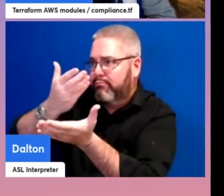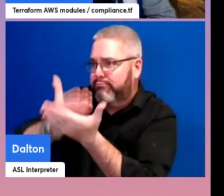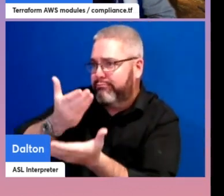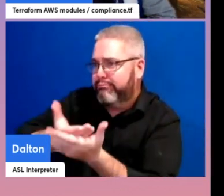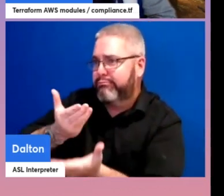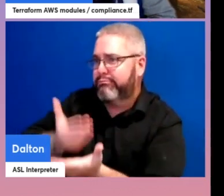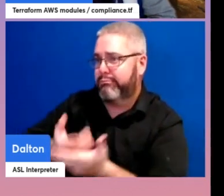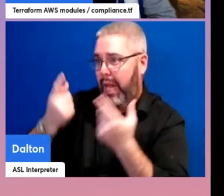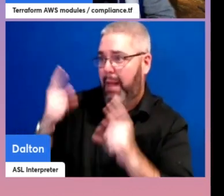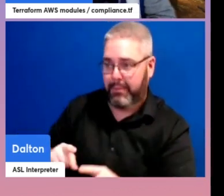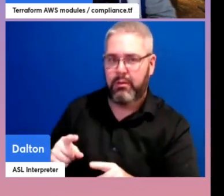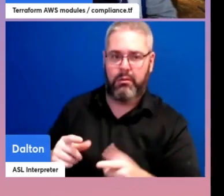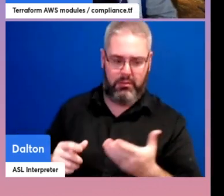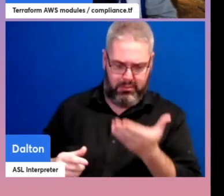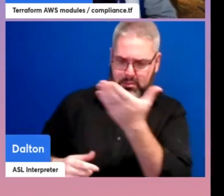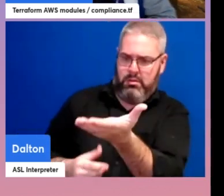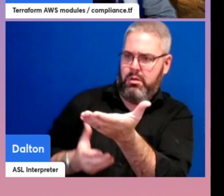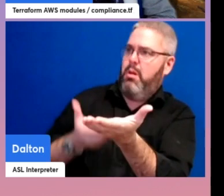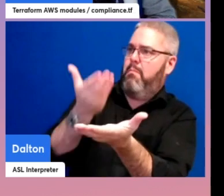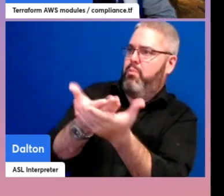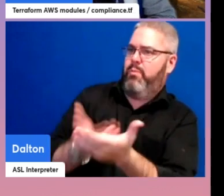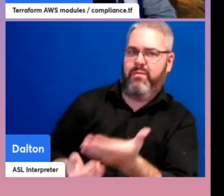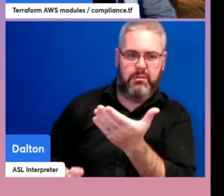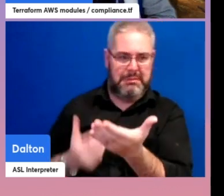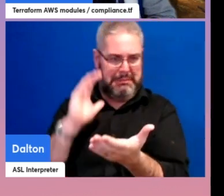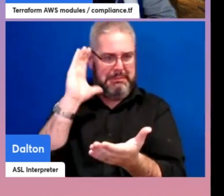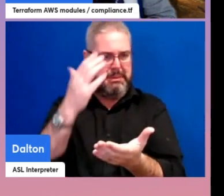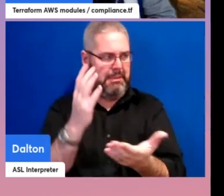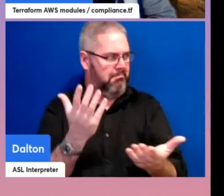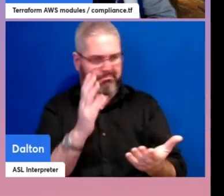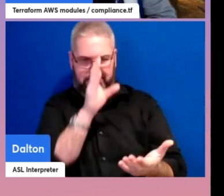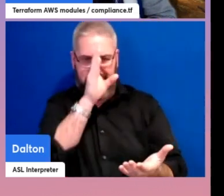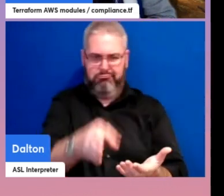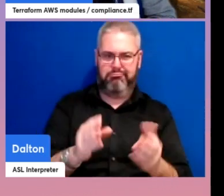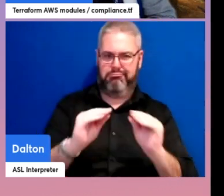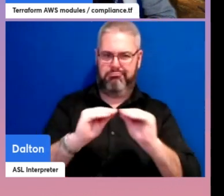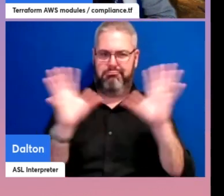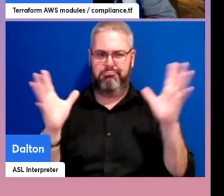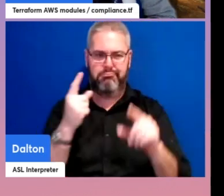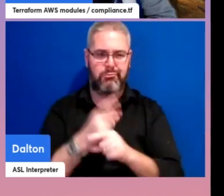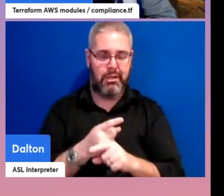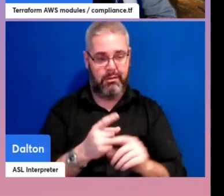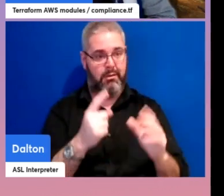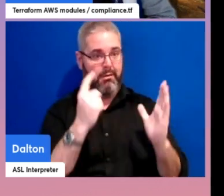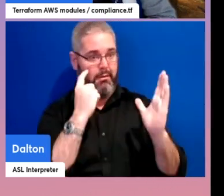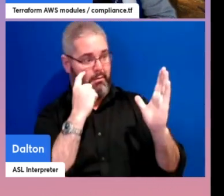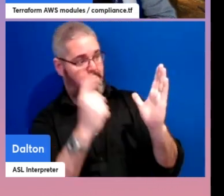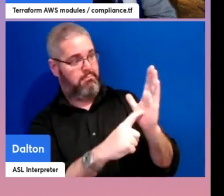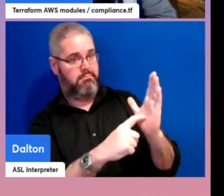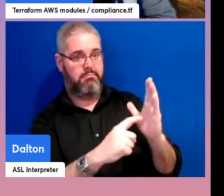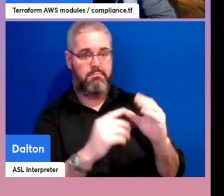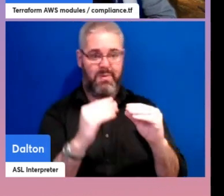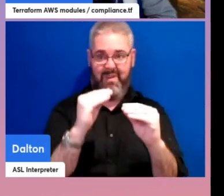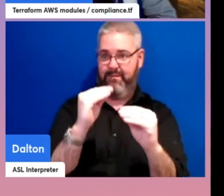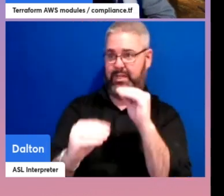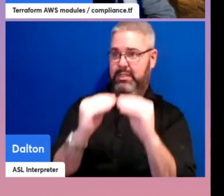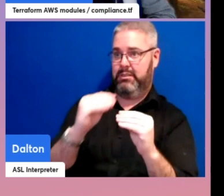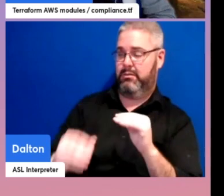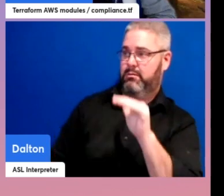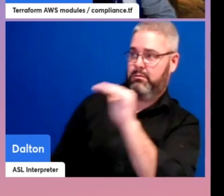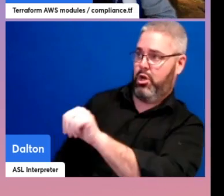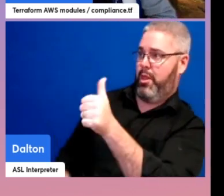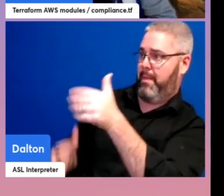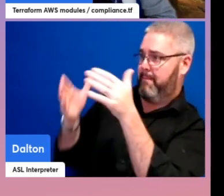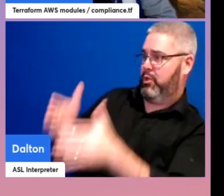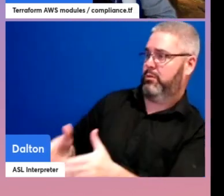through. Sounds very straightforward, right? You identify, you fix it, and you ask somebody else to fix, or to